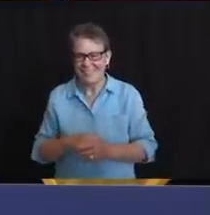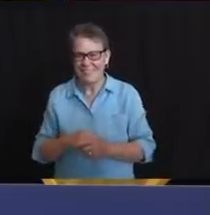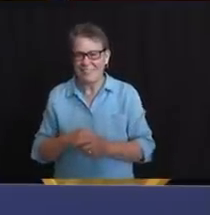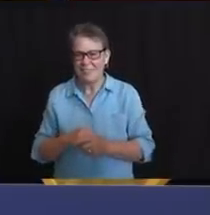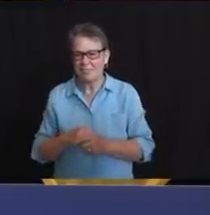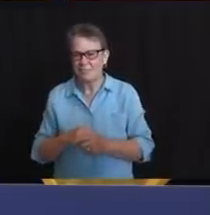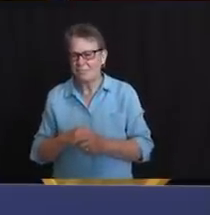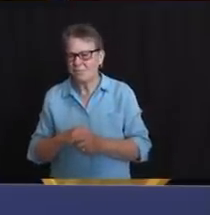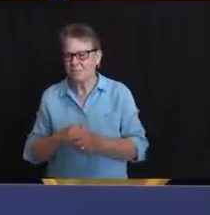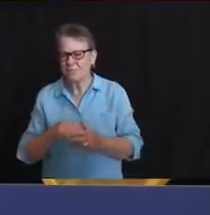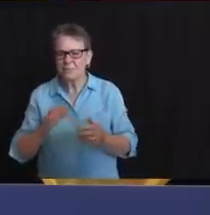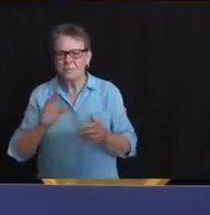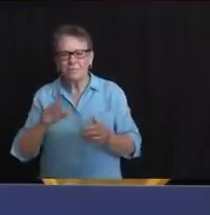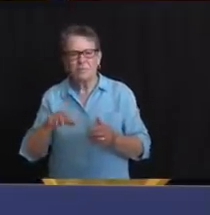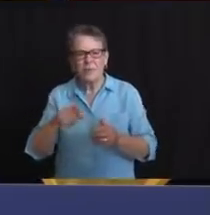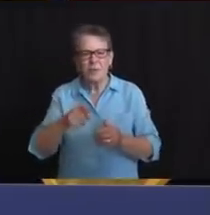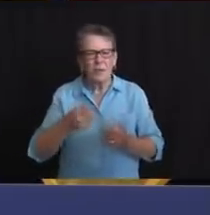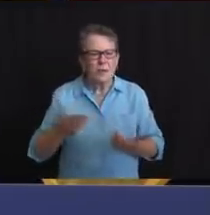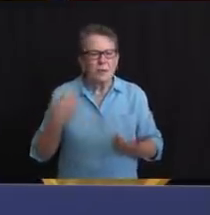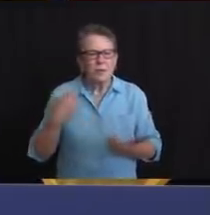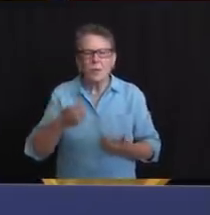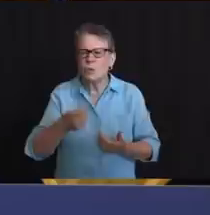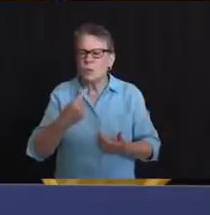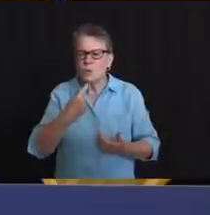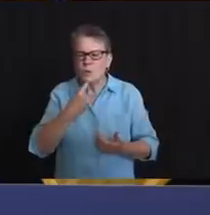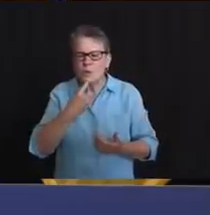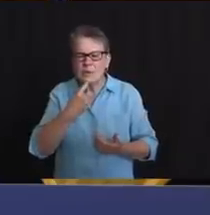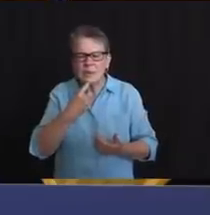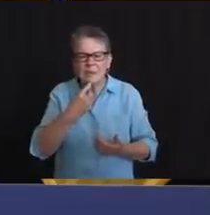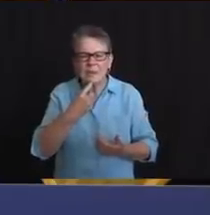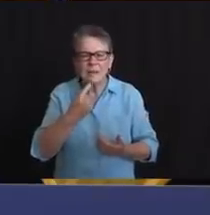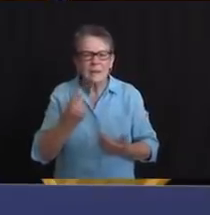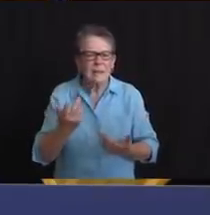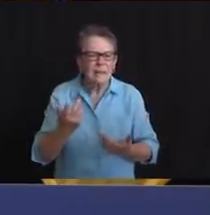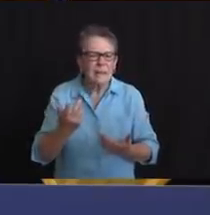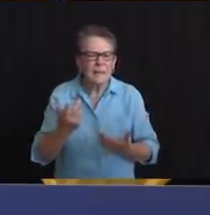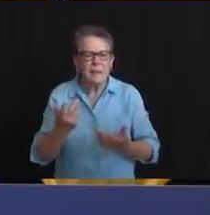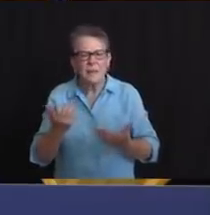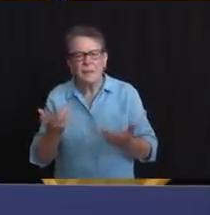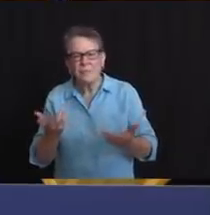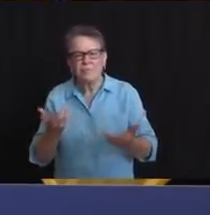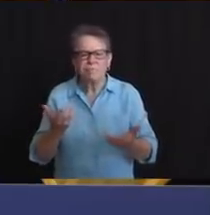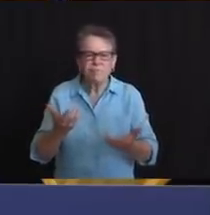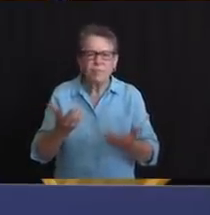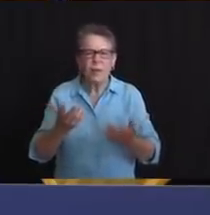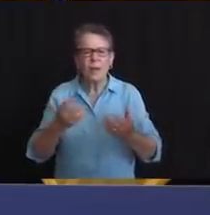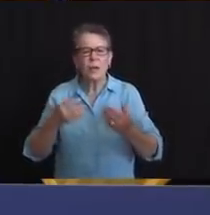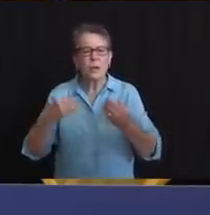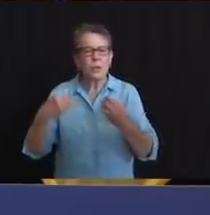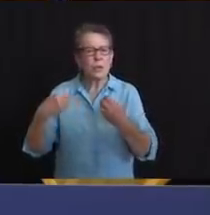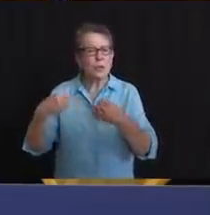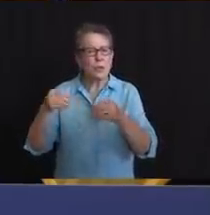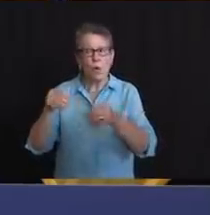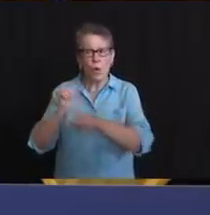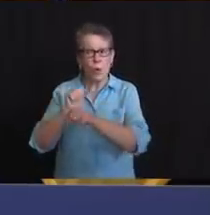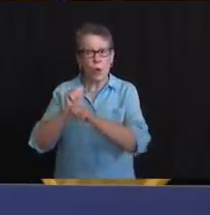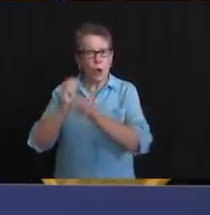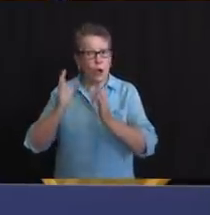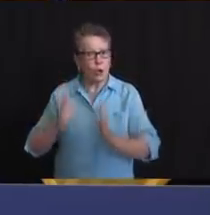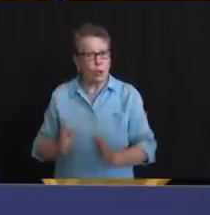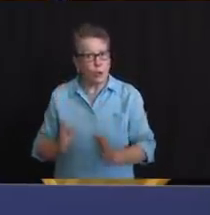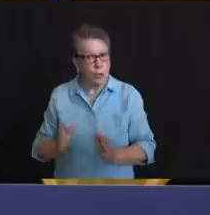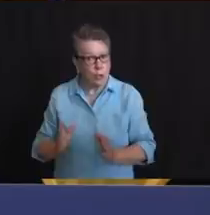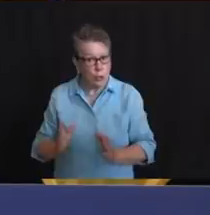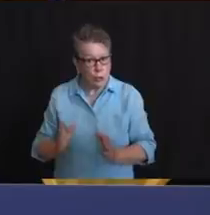mentioned before, and you mentioned a week ago, the hypothetical store owner who has to choose or find out who's vaccinated and who's not vaccinated. Yep. Is your